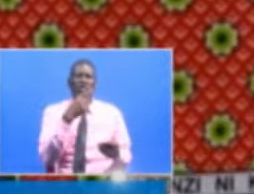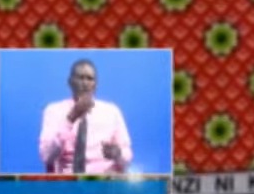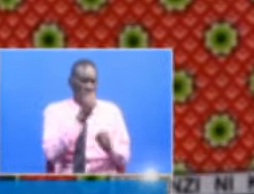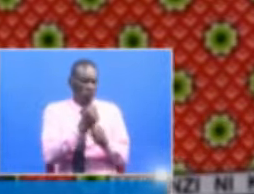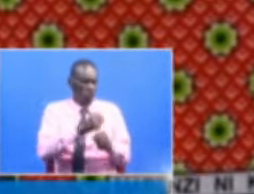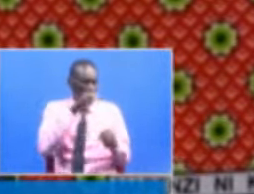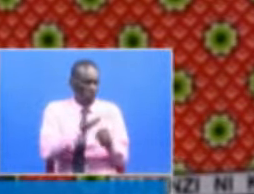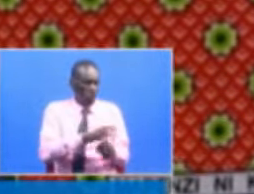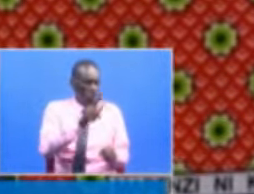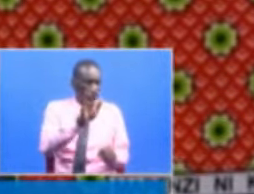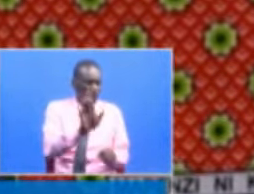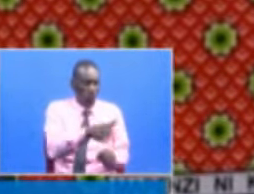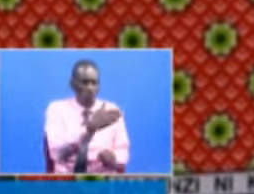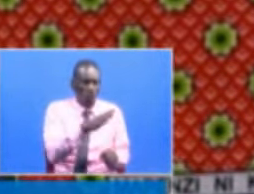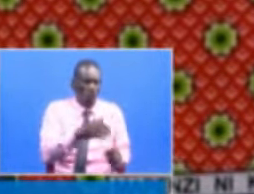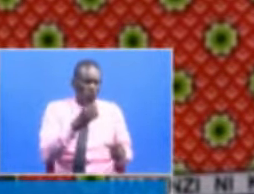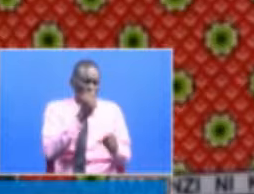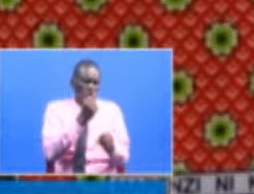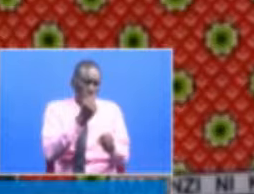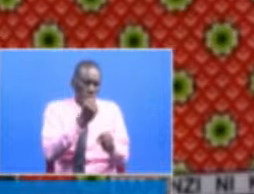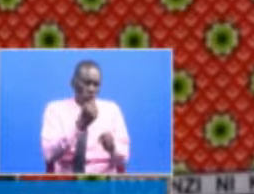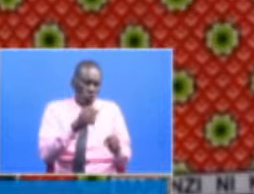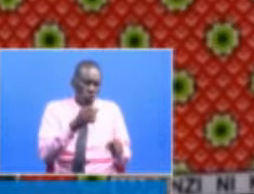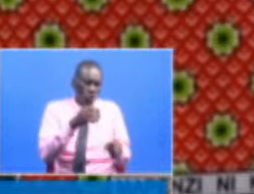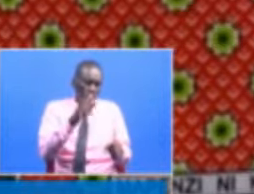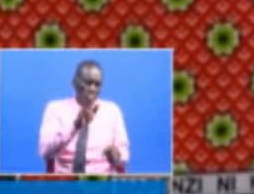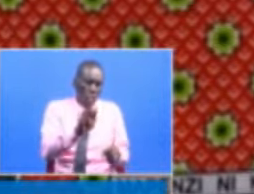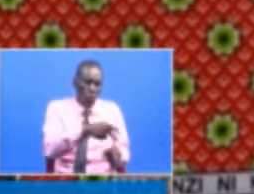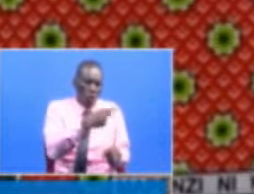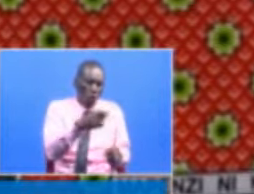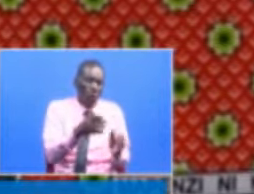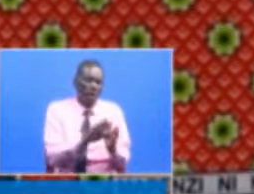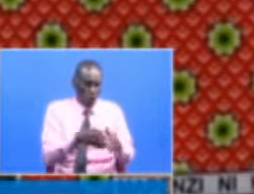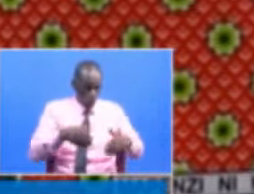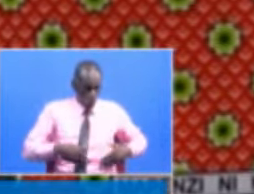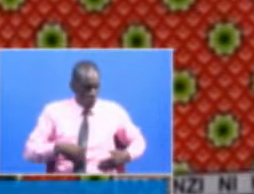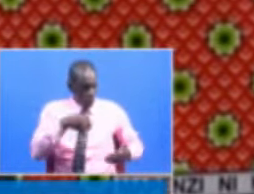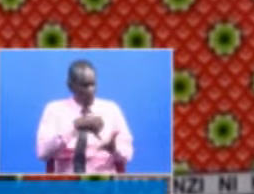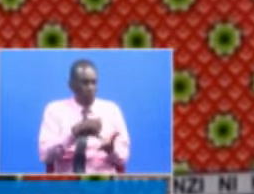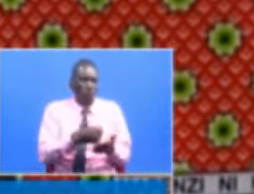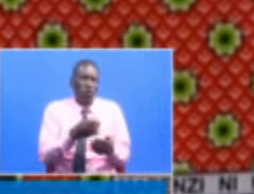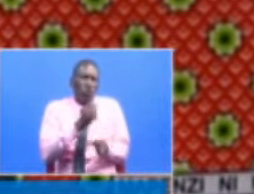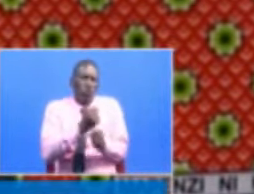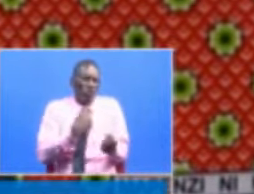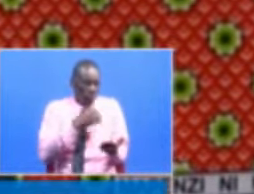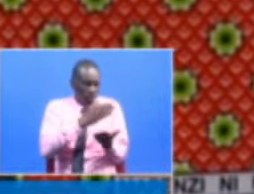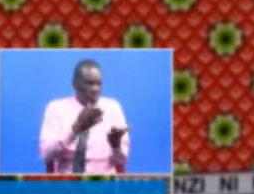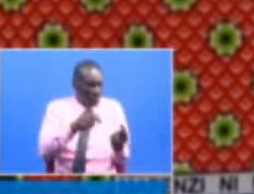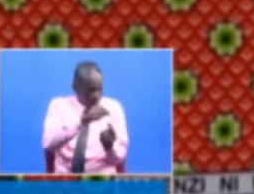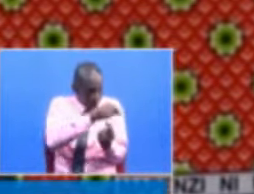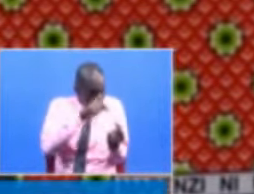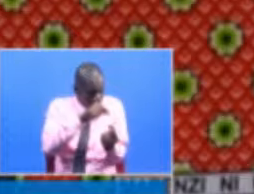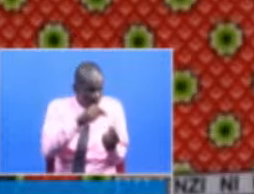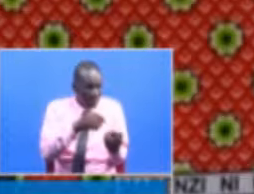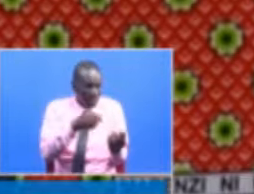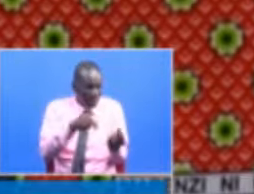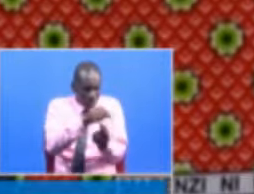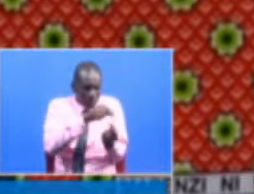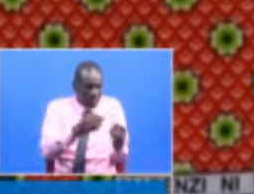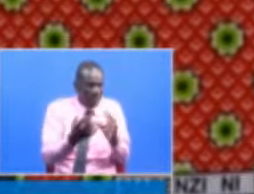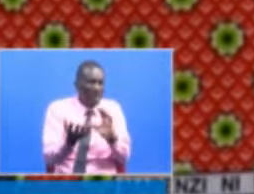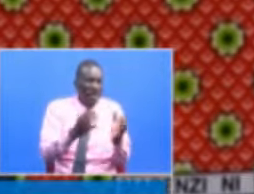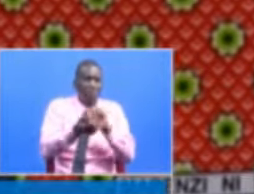poems, you do a lot of youth engagement, but is there something specific, like a specific climate action that you'd